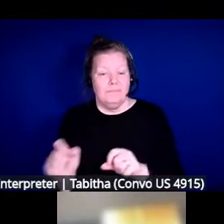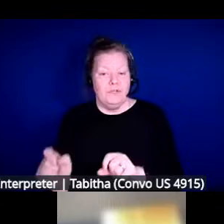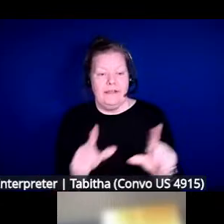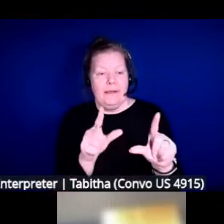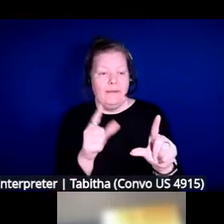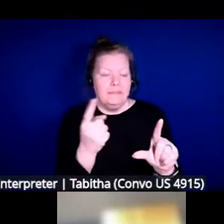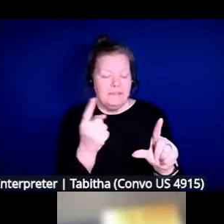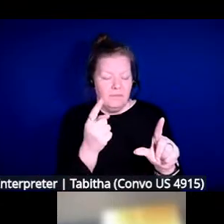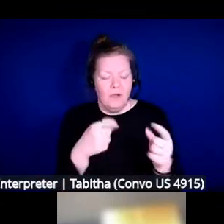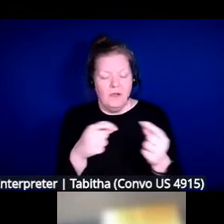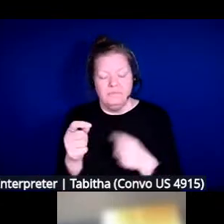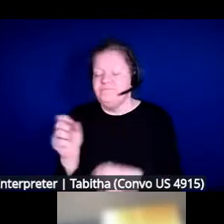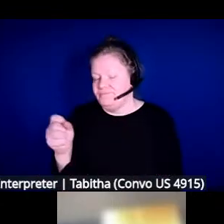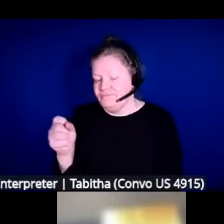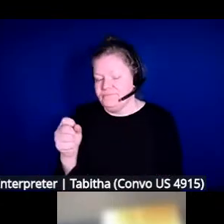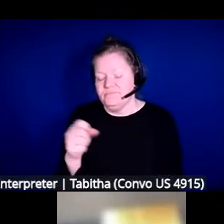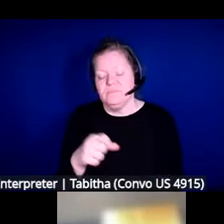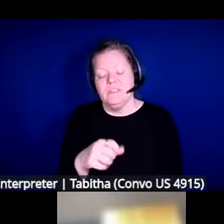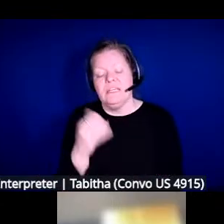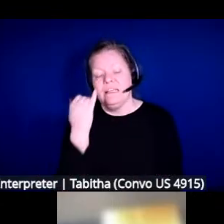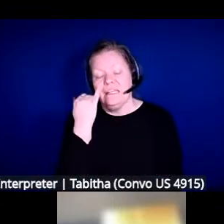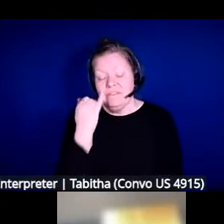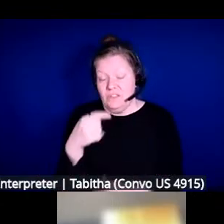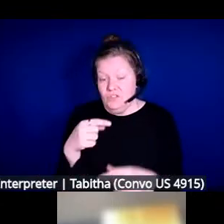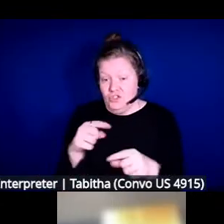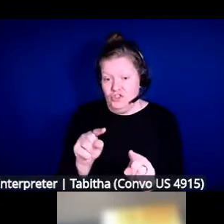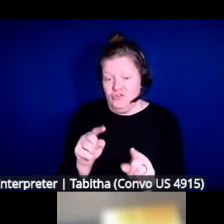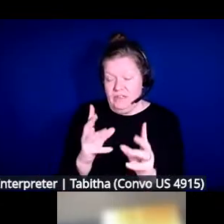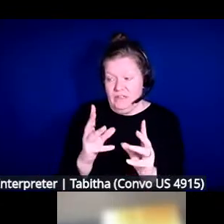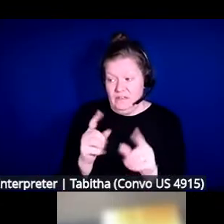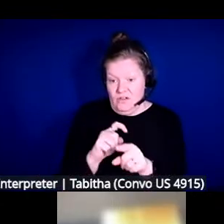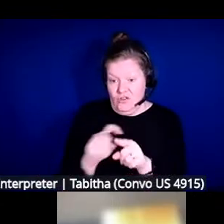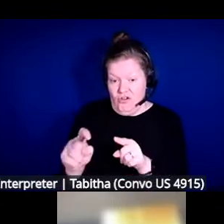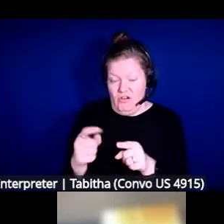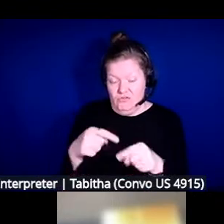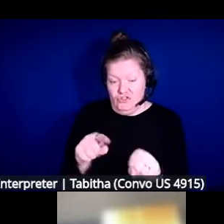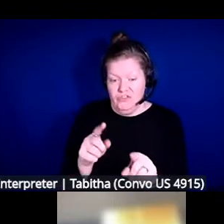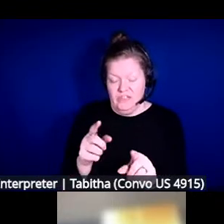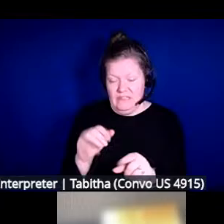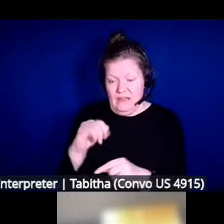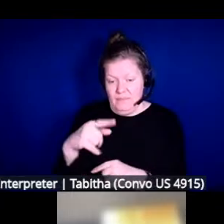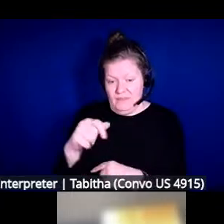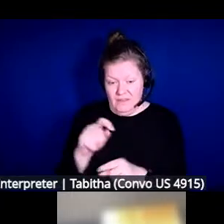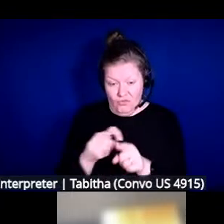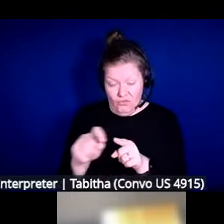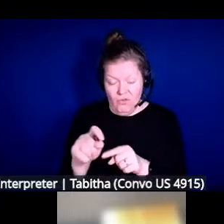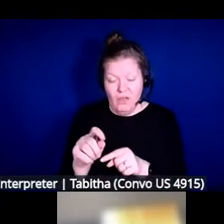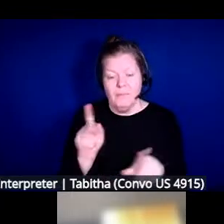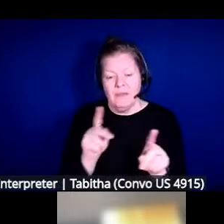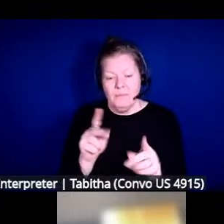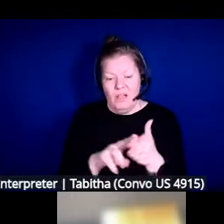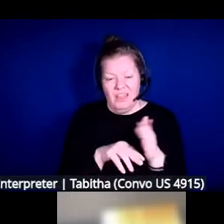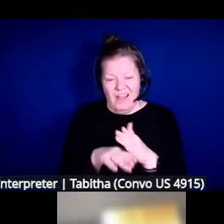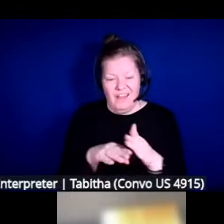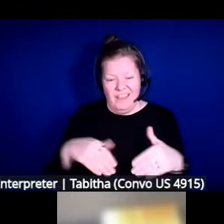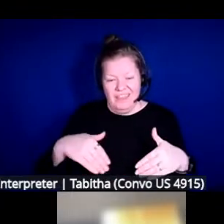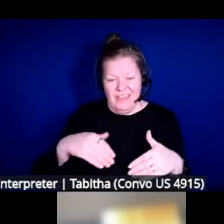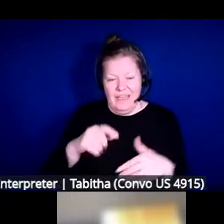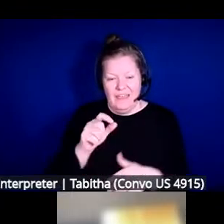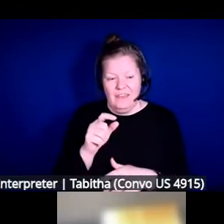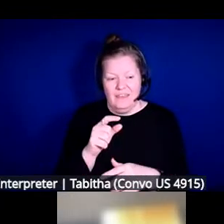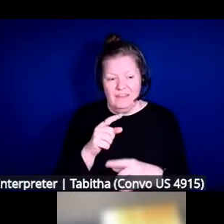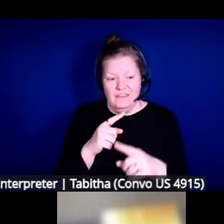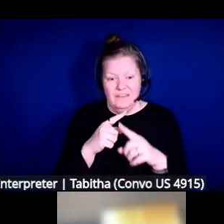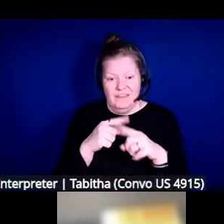somebody Yeah. So when, if during one of the calls, during any of the IPA calls, people log in late and they have their mic still